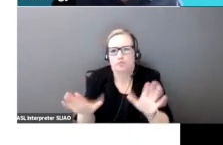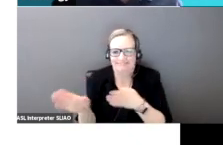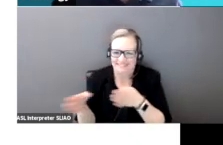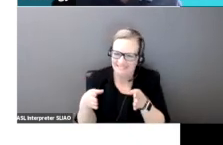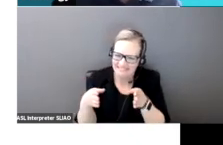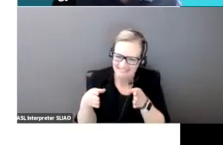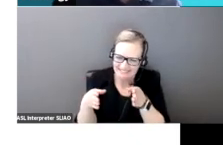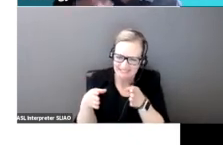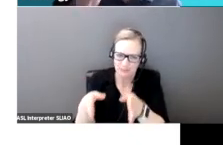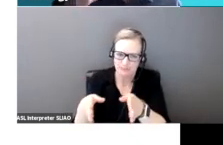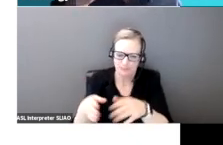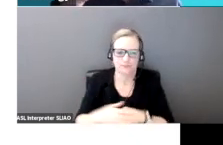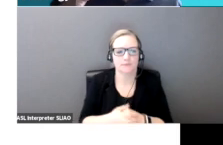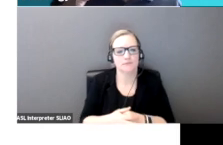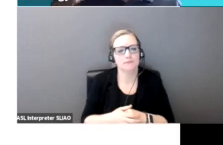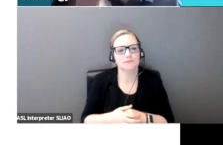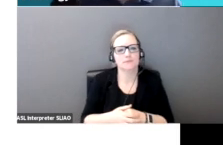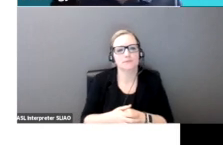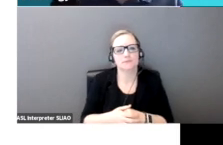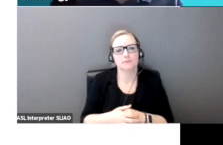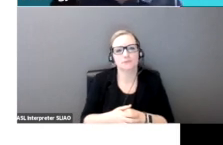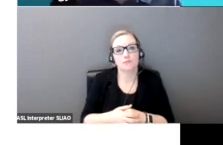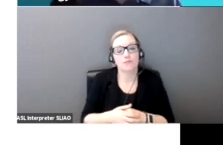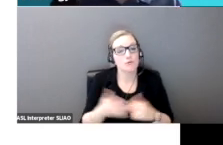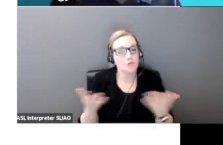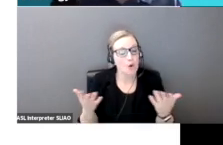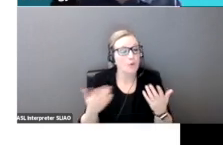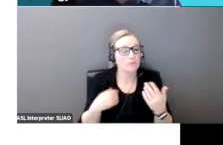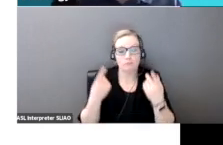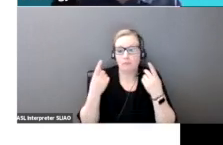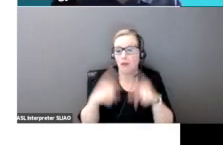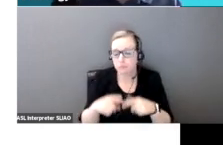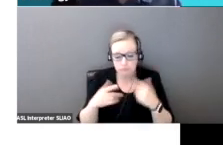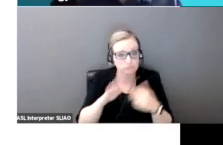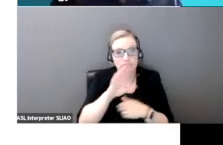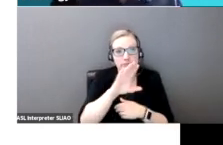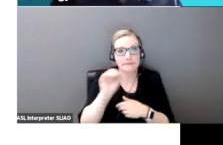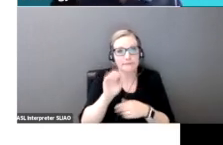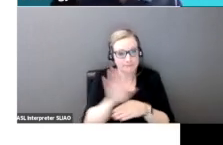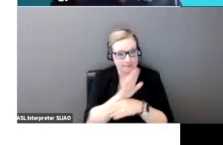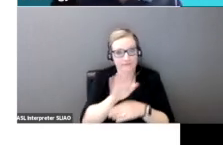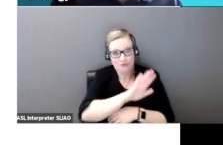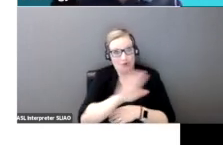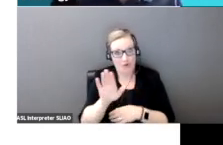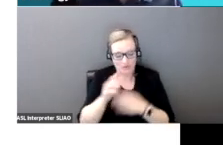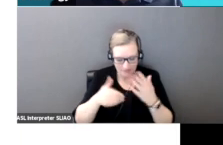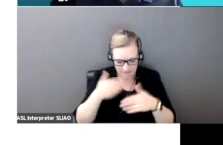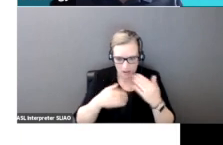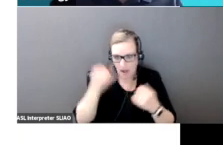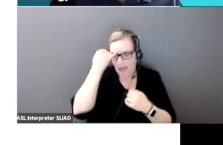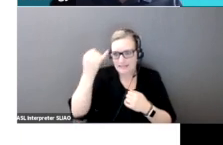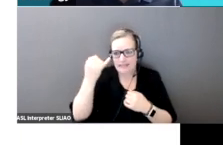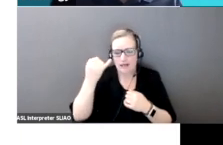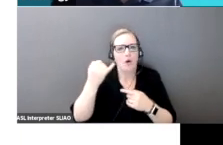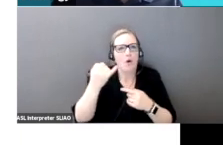So protect ideas as soon as it makes sense and is feasible to do so. We talked a bit about priority